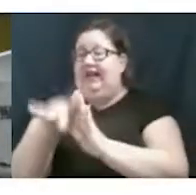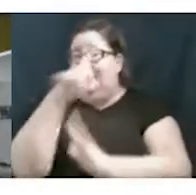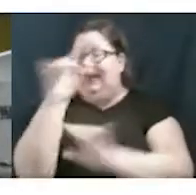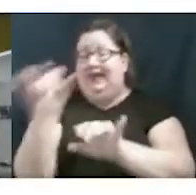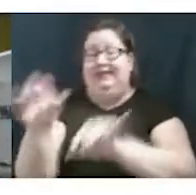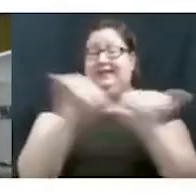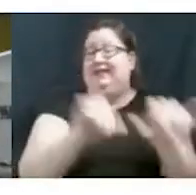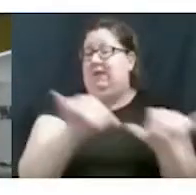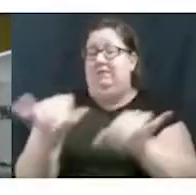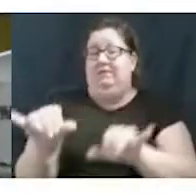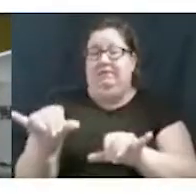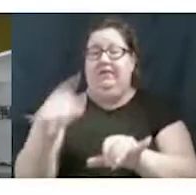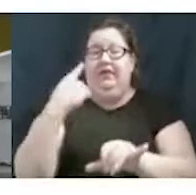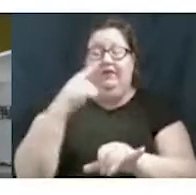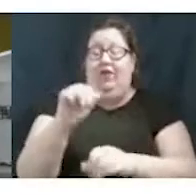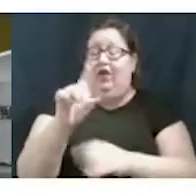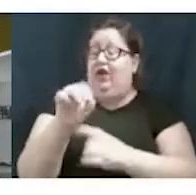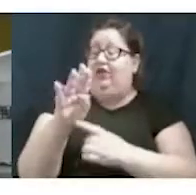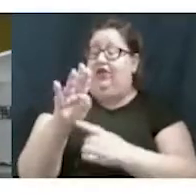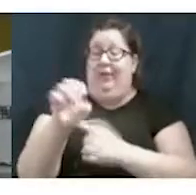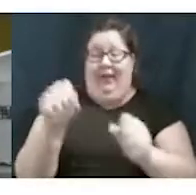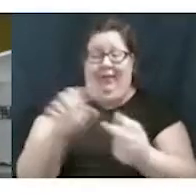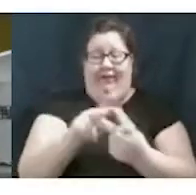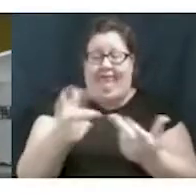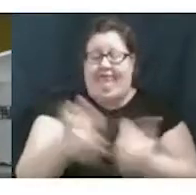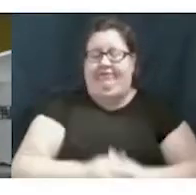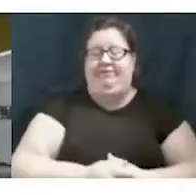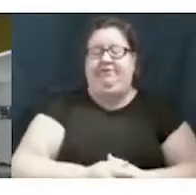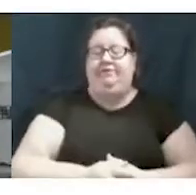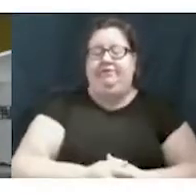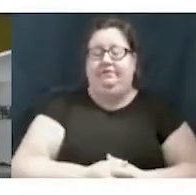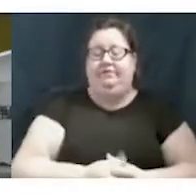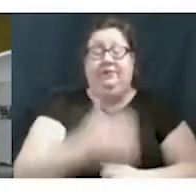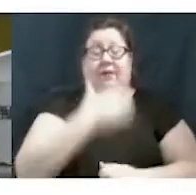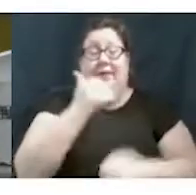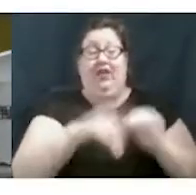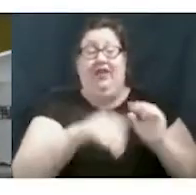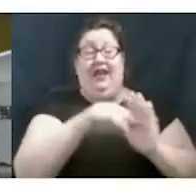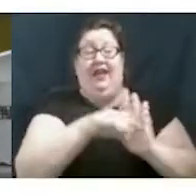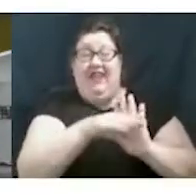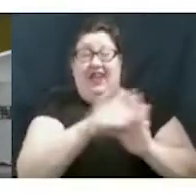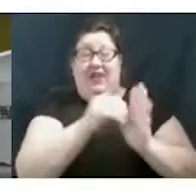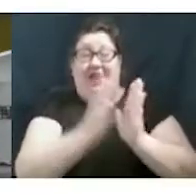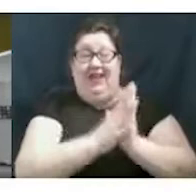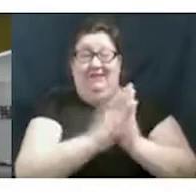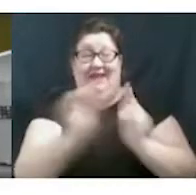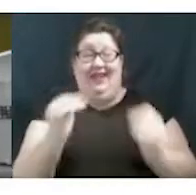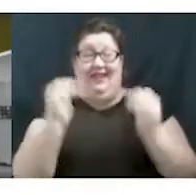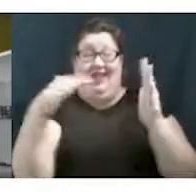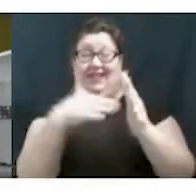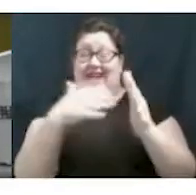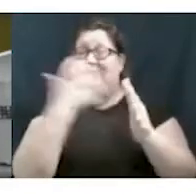for the Adobe stuff, could be any of those. But what would be better than a video documenting advanced studies and